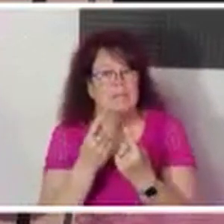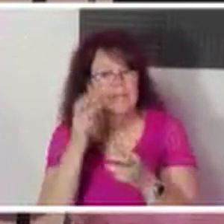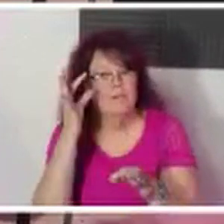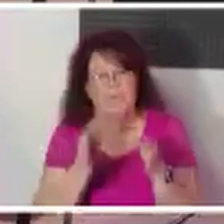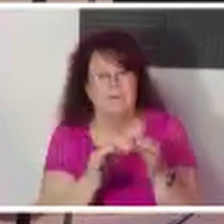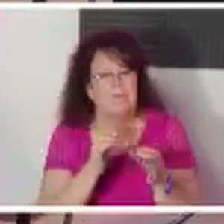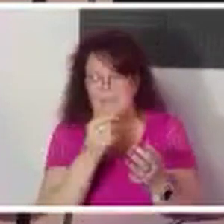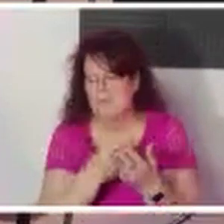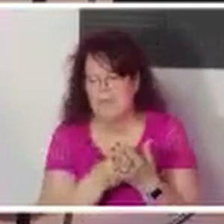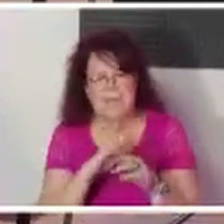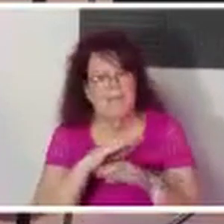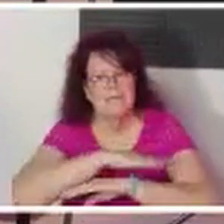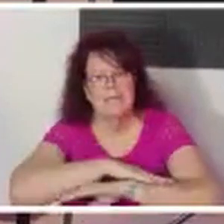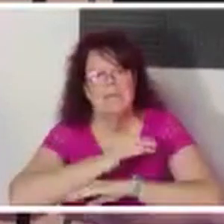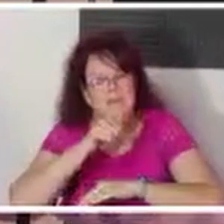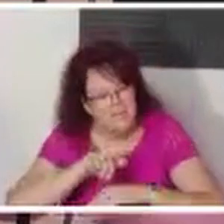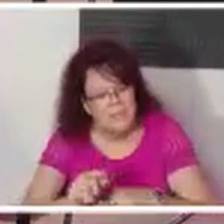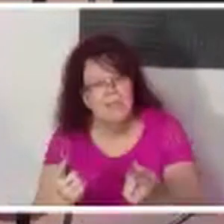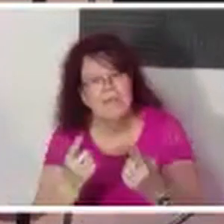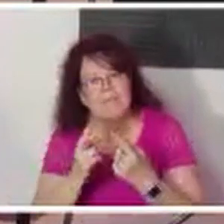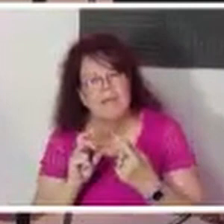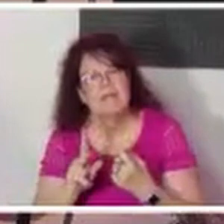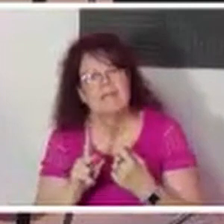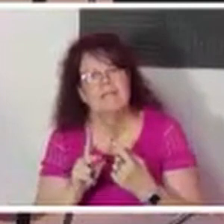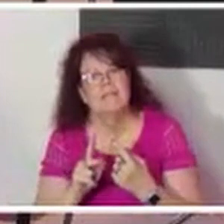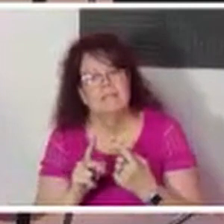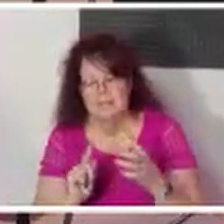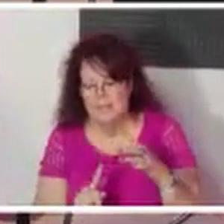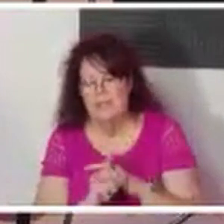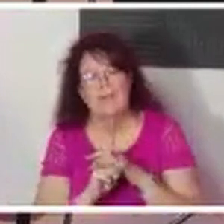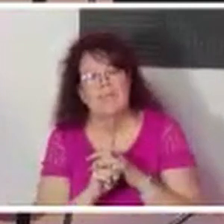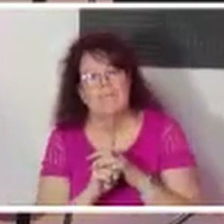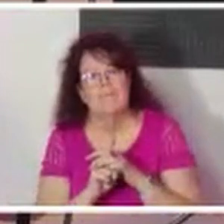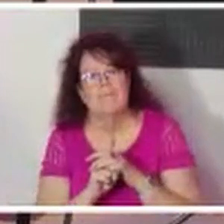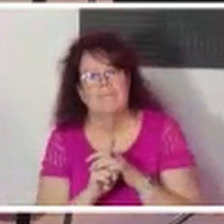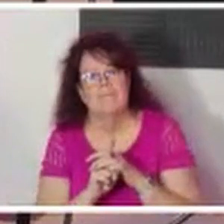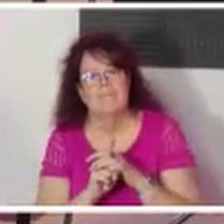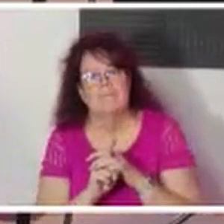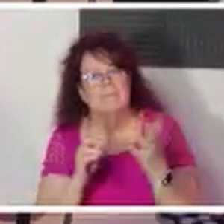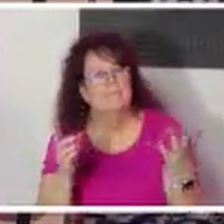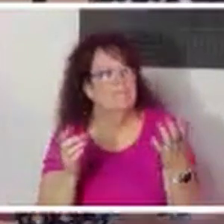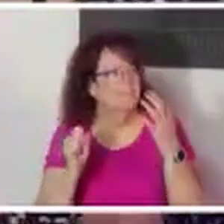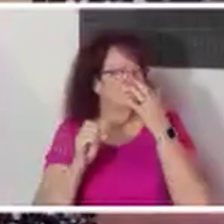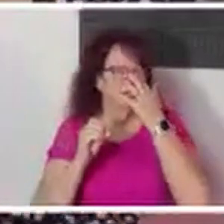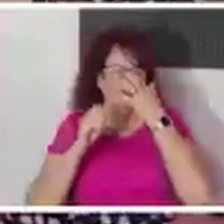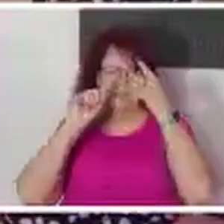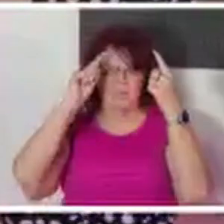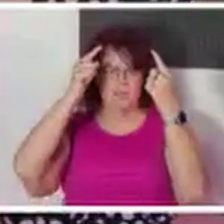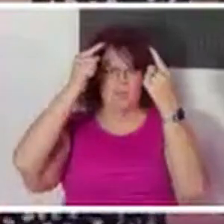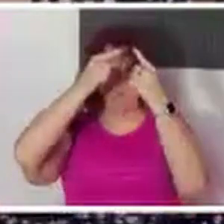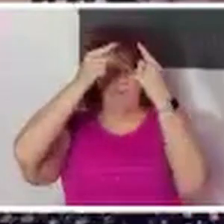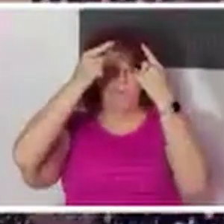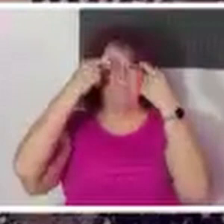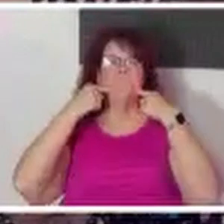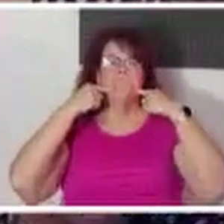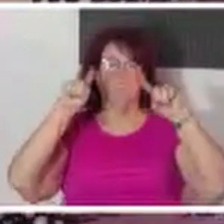not their money on the table, even though they're not at stake to lose that money, they're showing up for court. So the goal is to